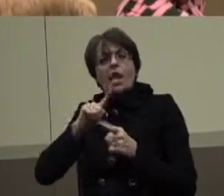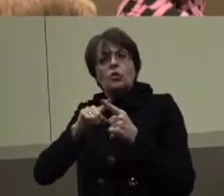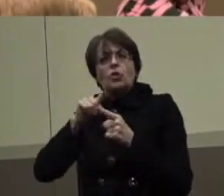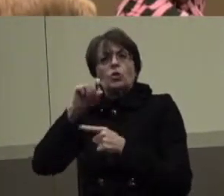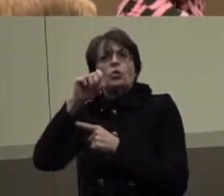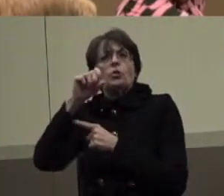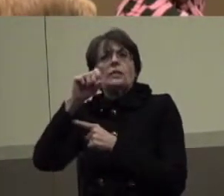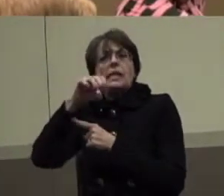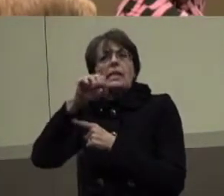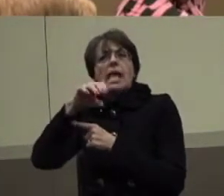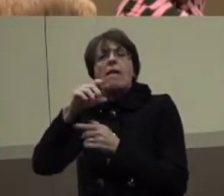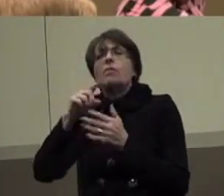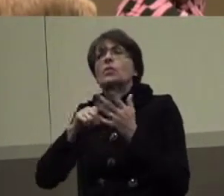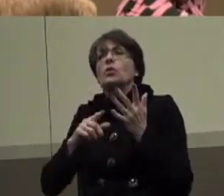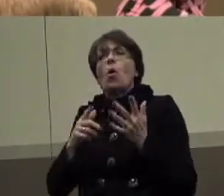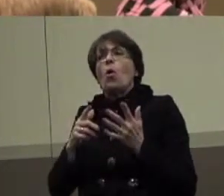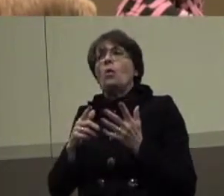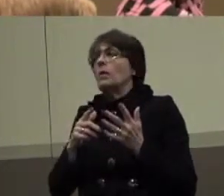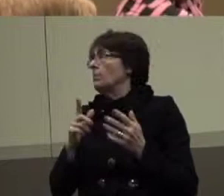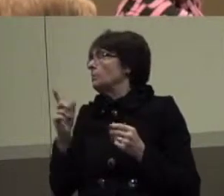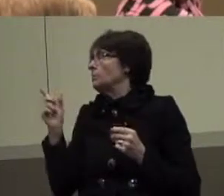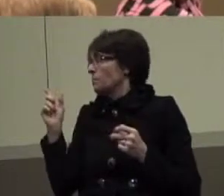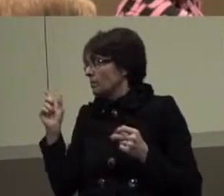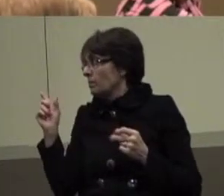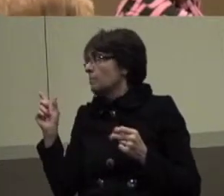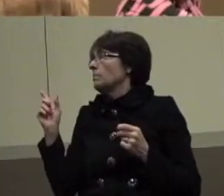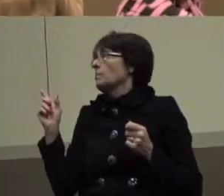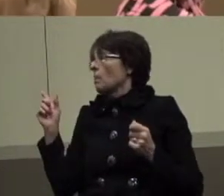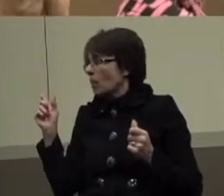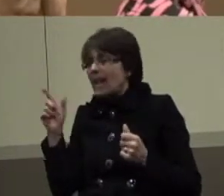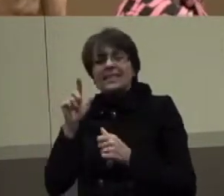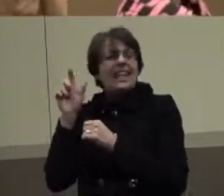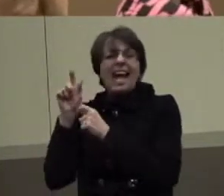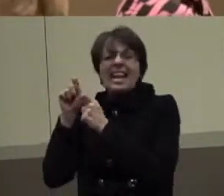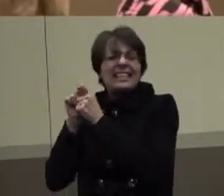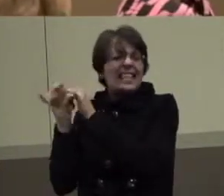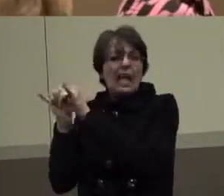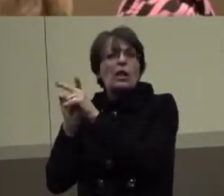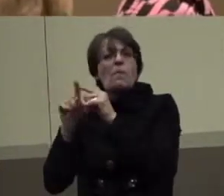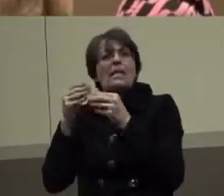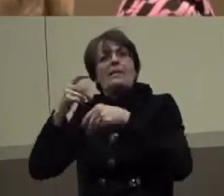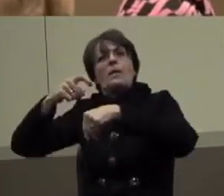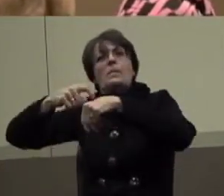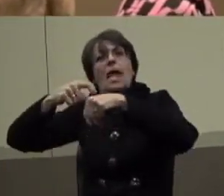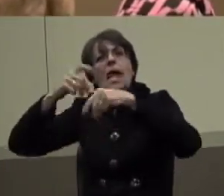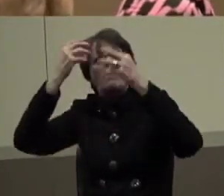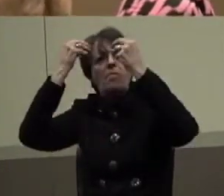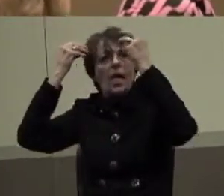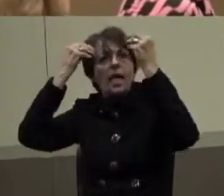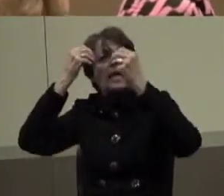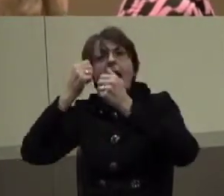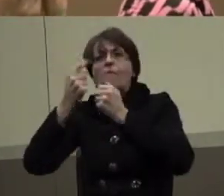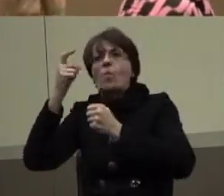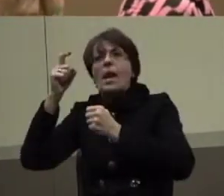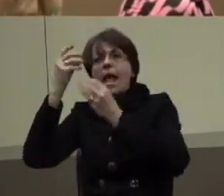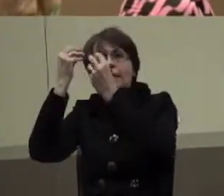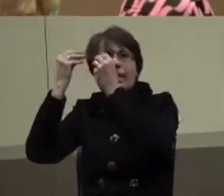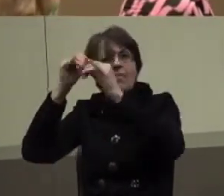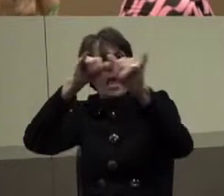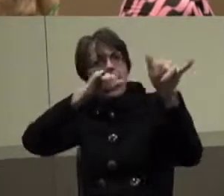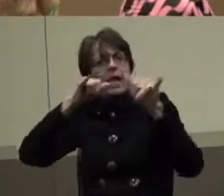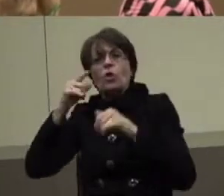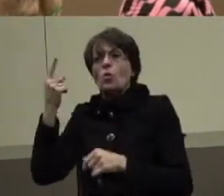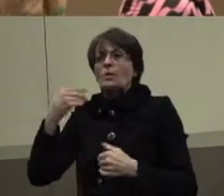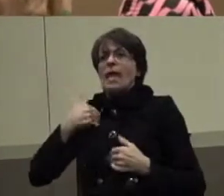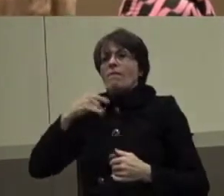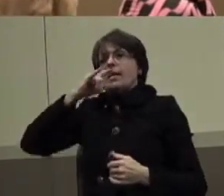me. So it's kind of not exactly. No, but I like that. But and giving them a thinking time so everybody has to think. Because you always have the